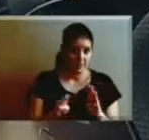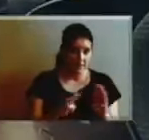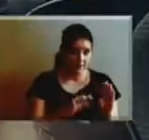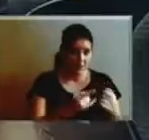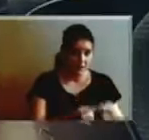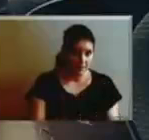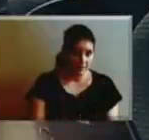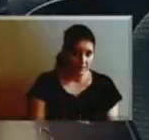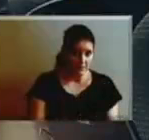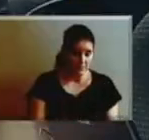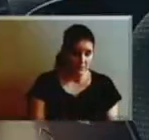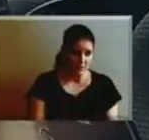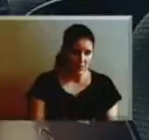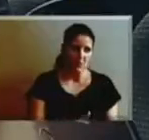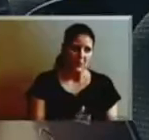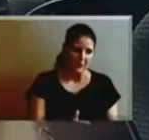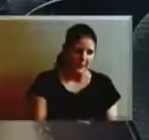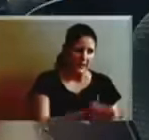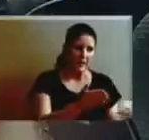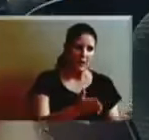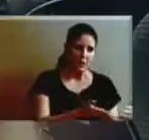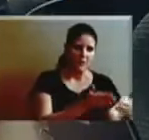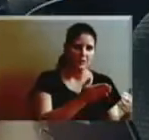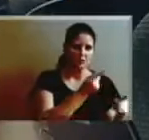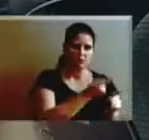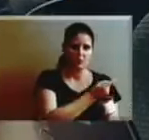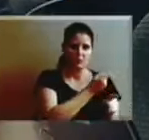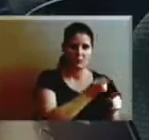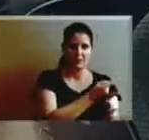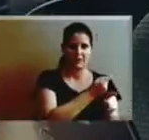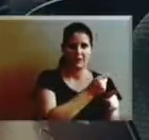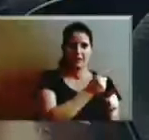the kind of climate where those suspensions don't happen.